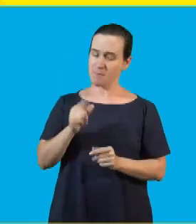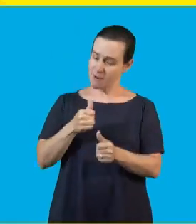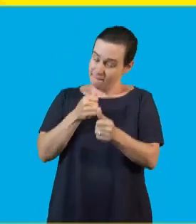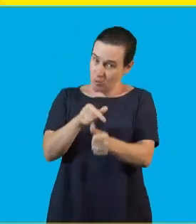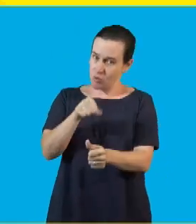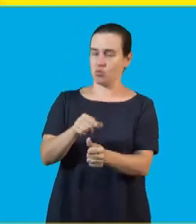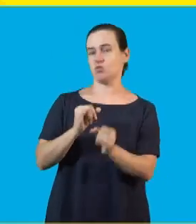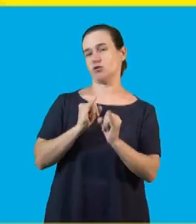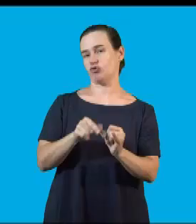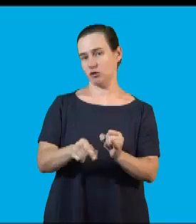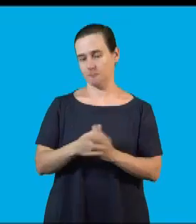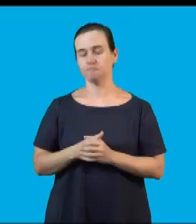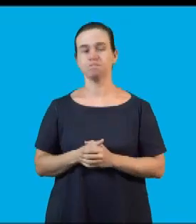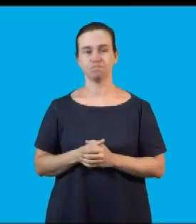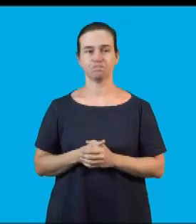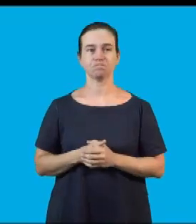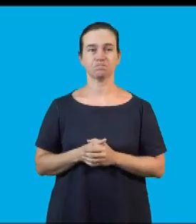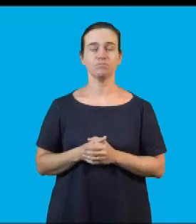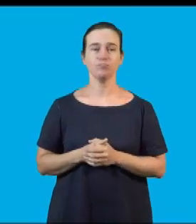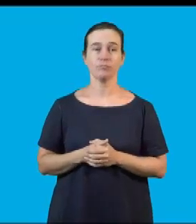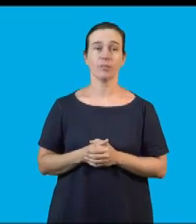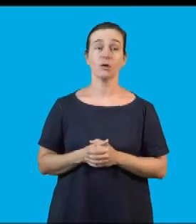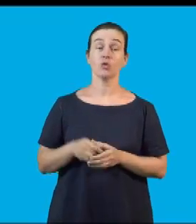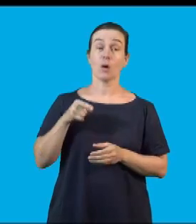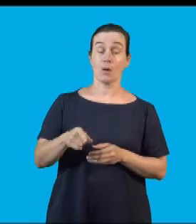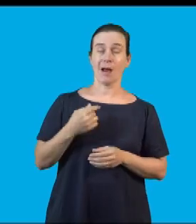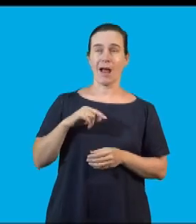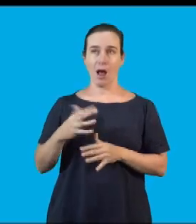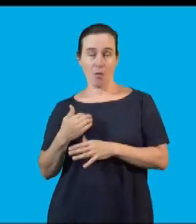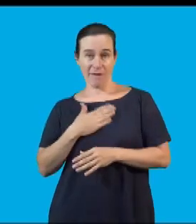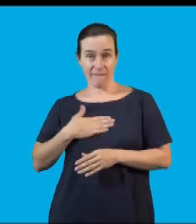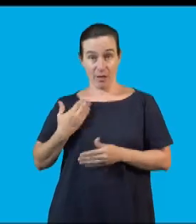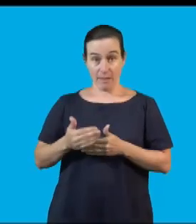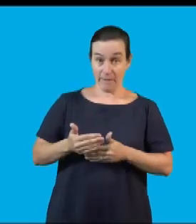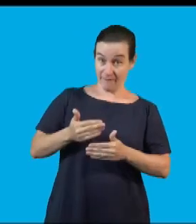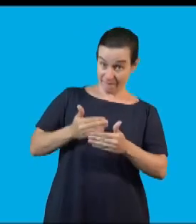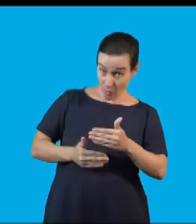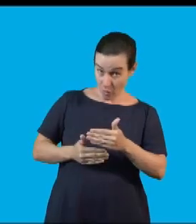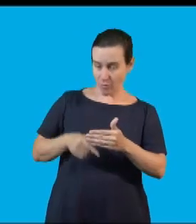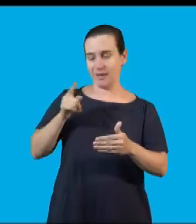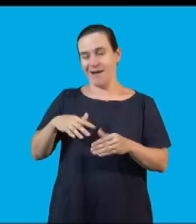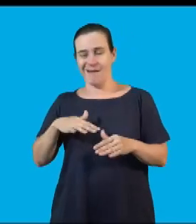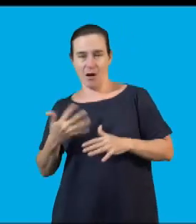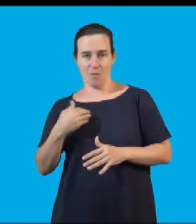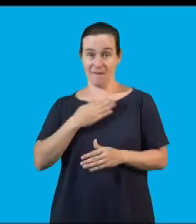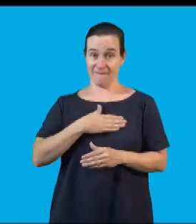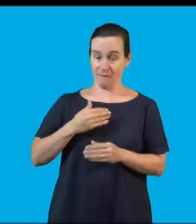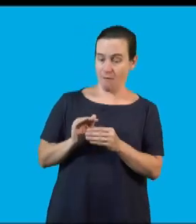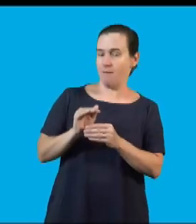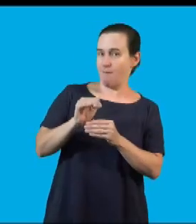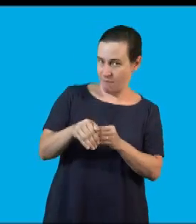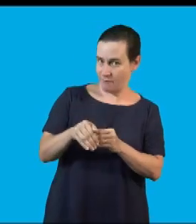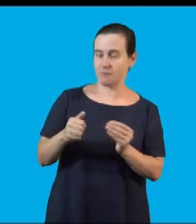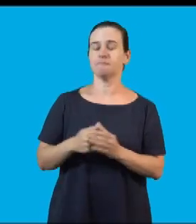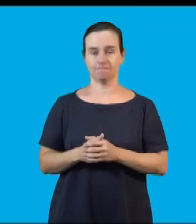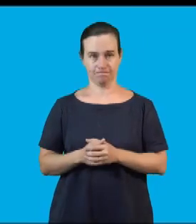writing. This is what would be expected, your feelings before and after informing your